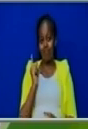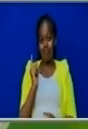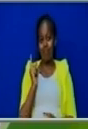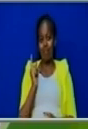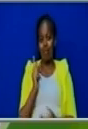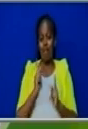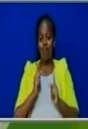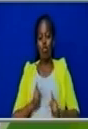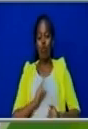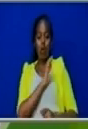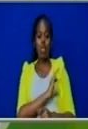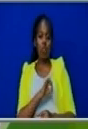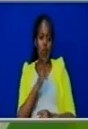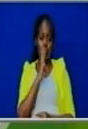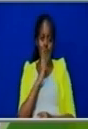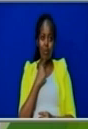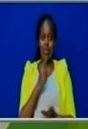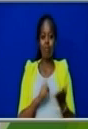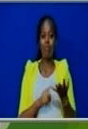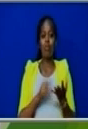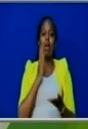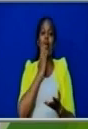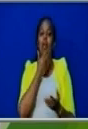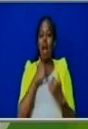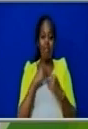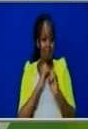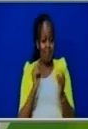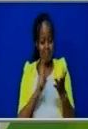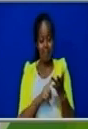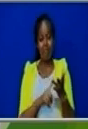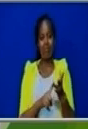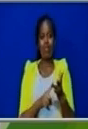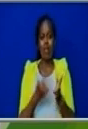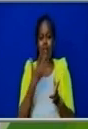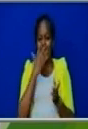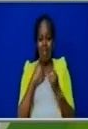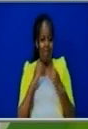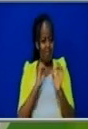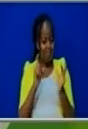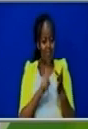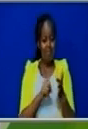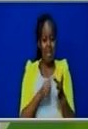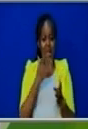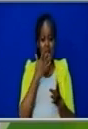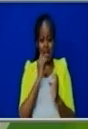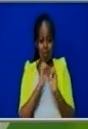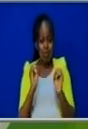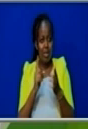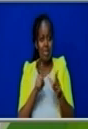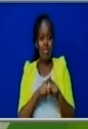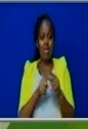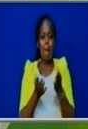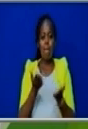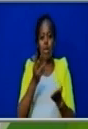physical properties of water. We said it has to be colorless liquid, Mhm. odorless liquid, Mhm. tasteless liquid, Mhm. and a